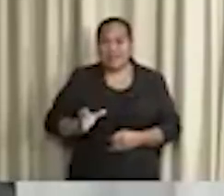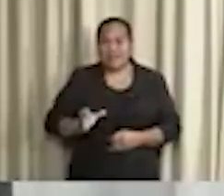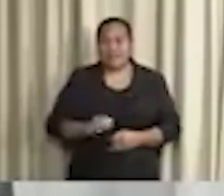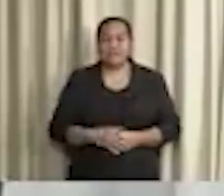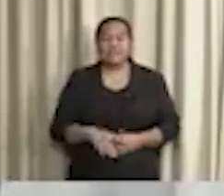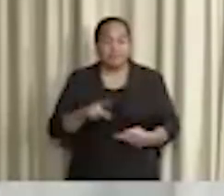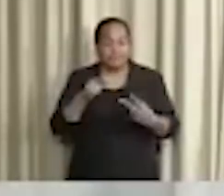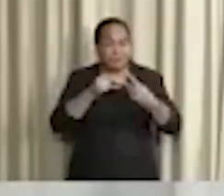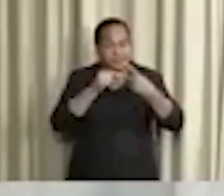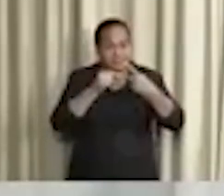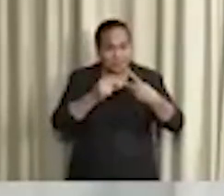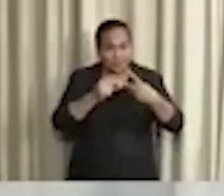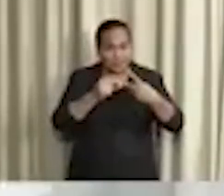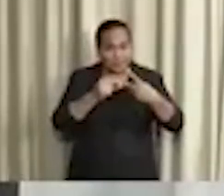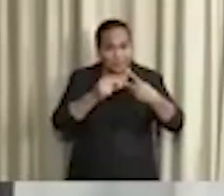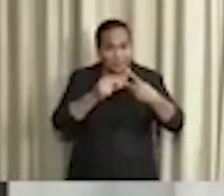and also the